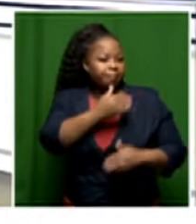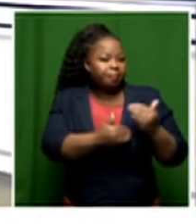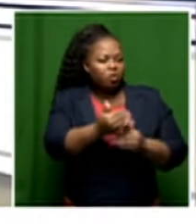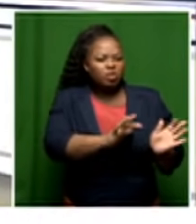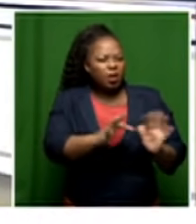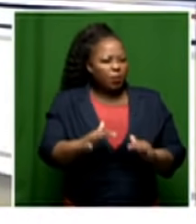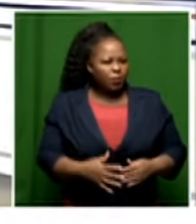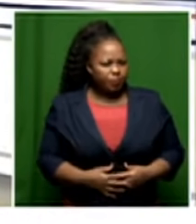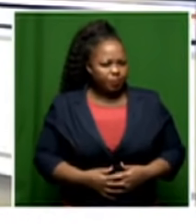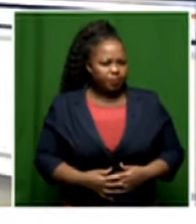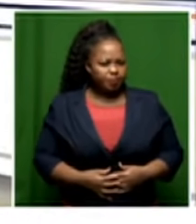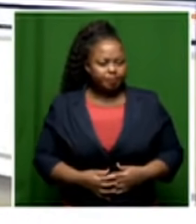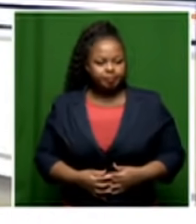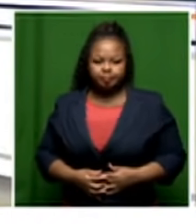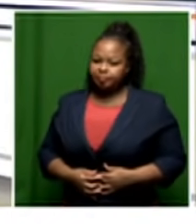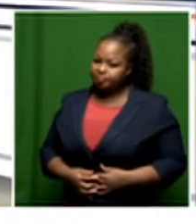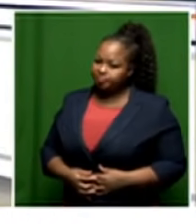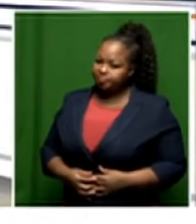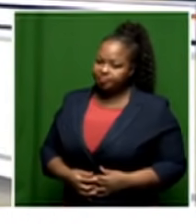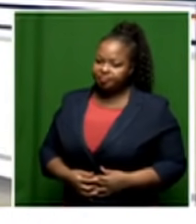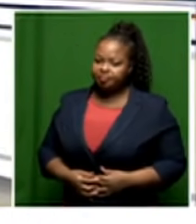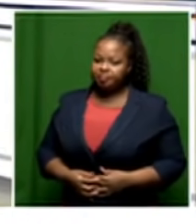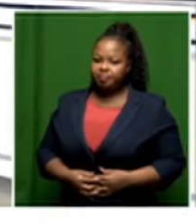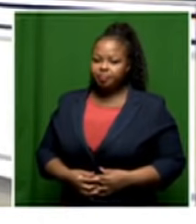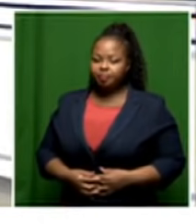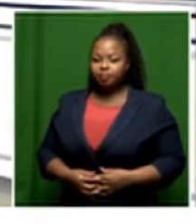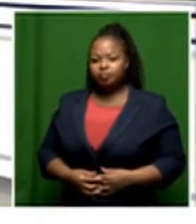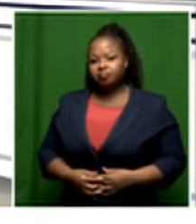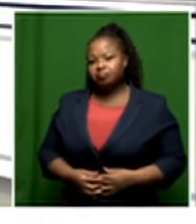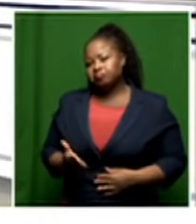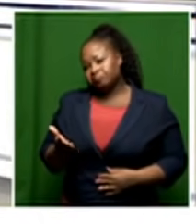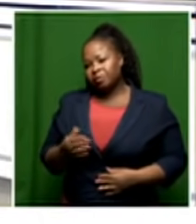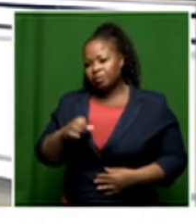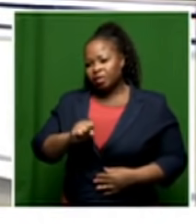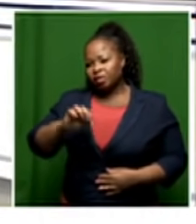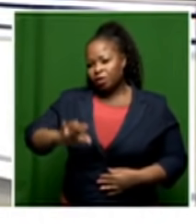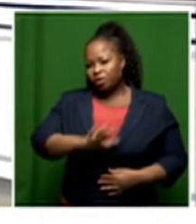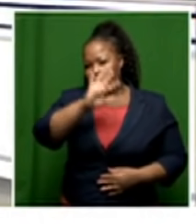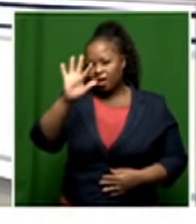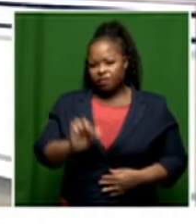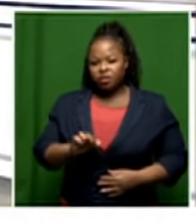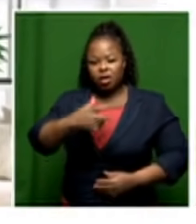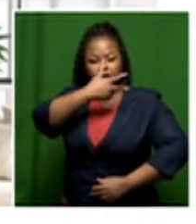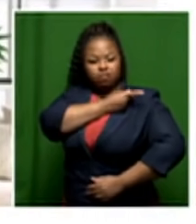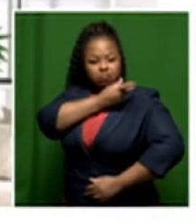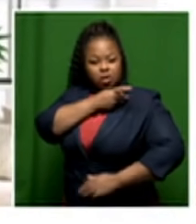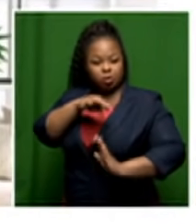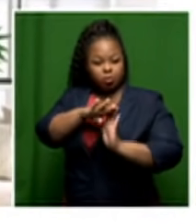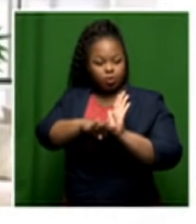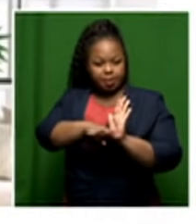process? Look, when one looks at South Africa's vaccination,